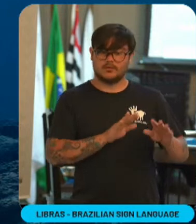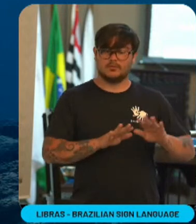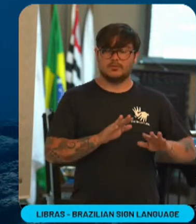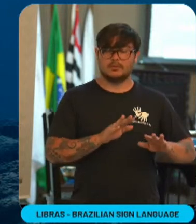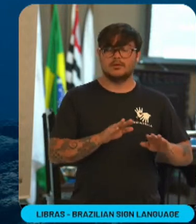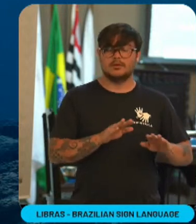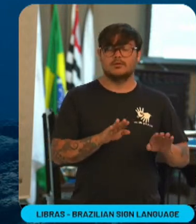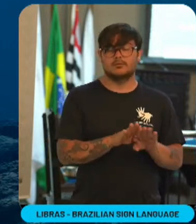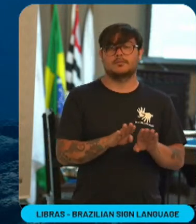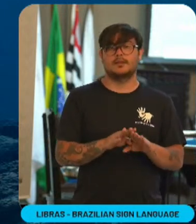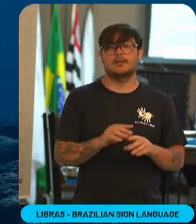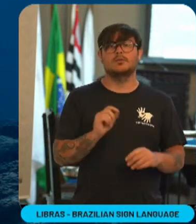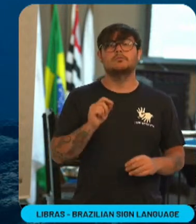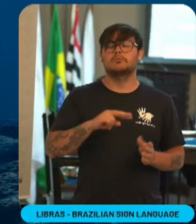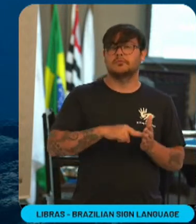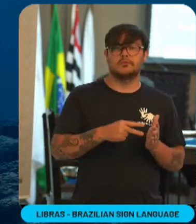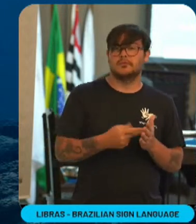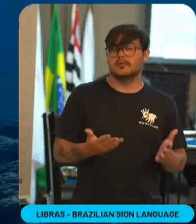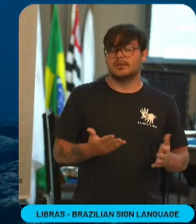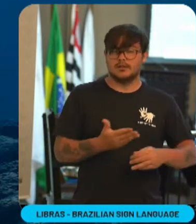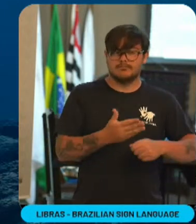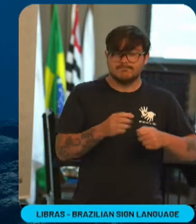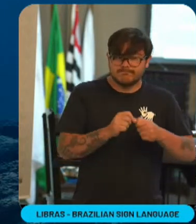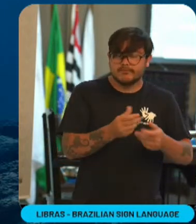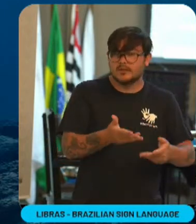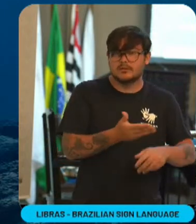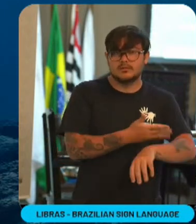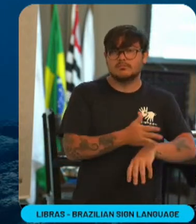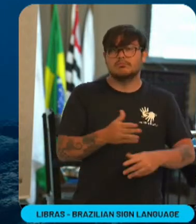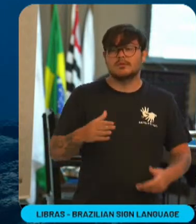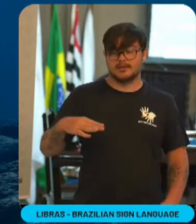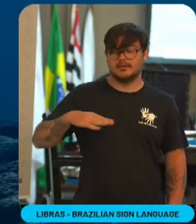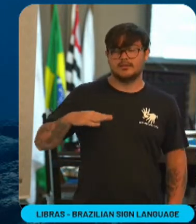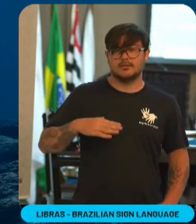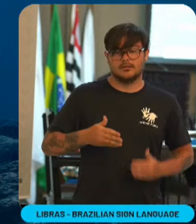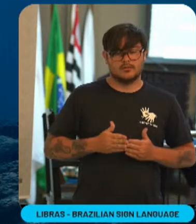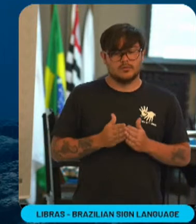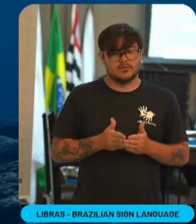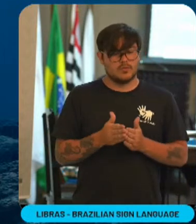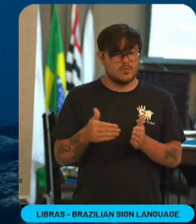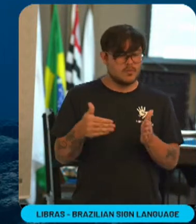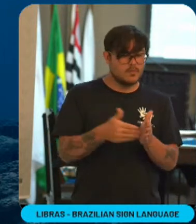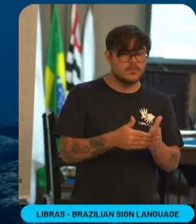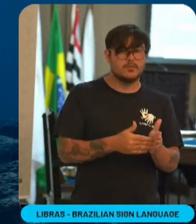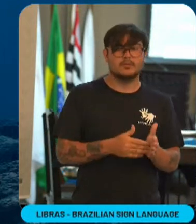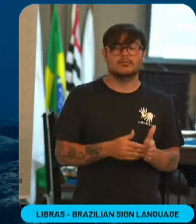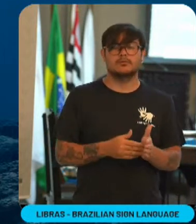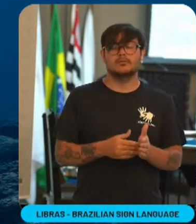planning, and what does this mean in practice. This is a port city